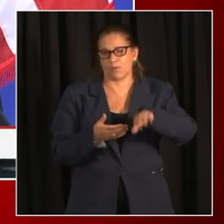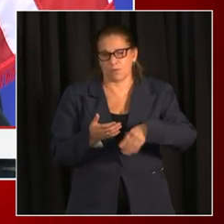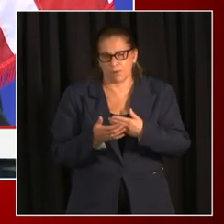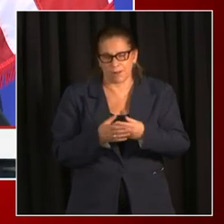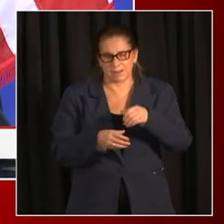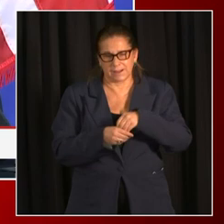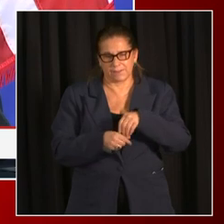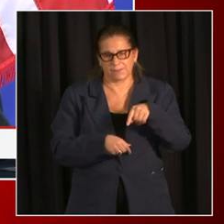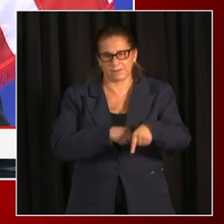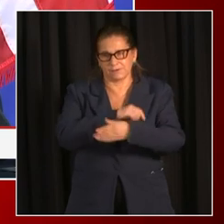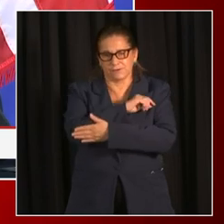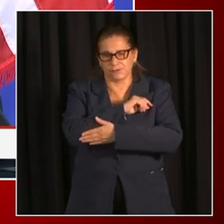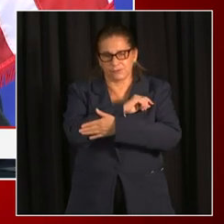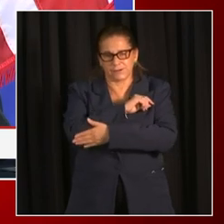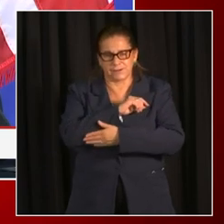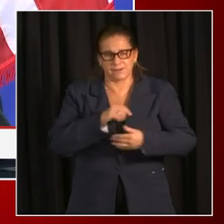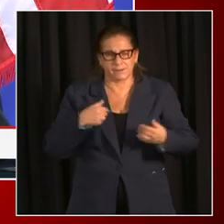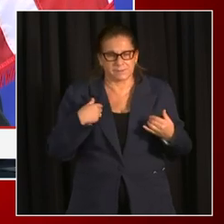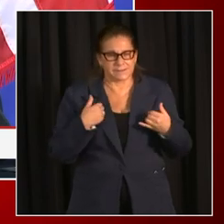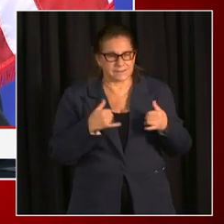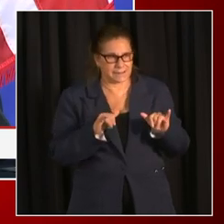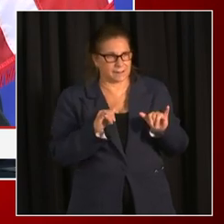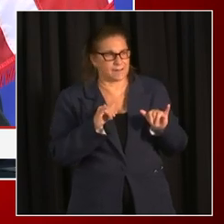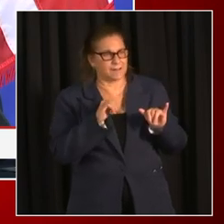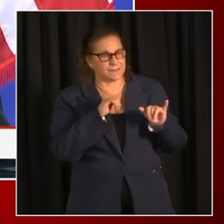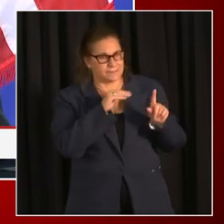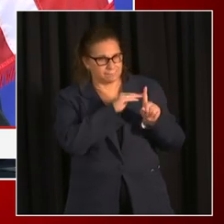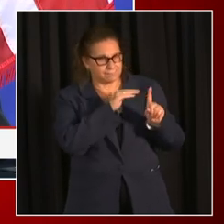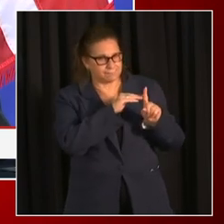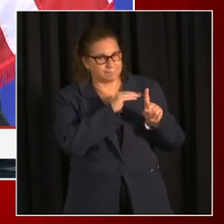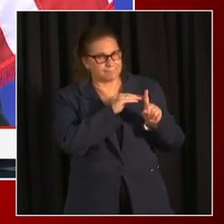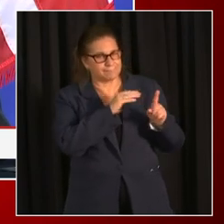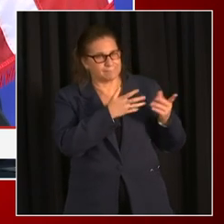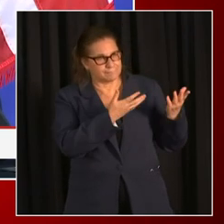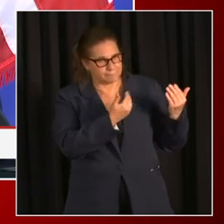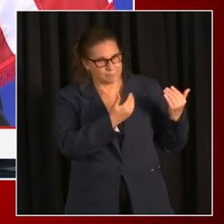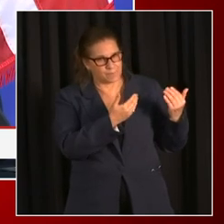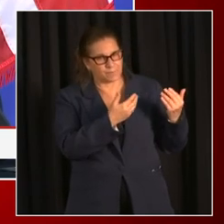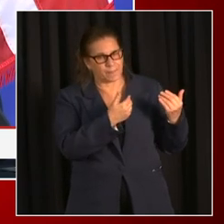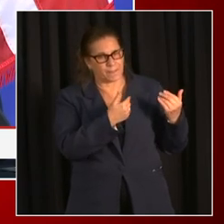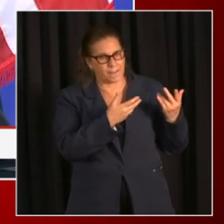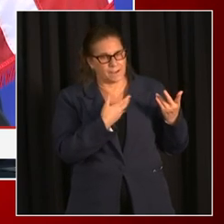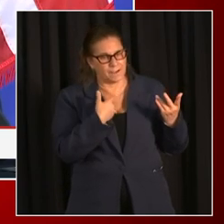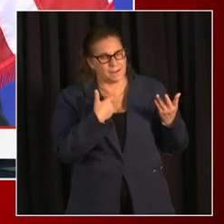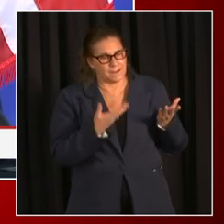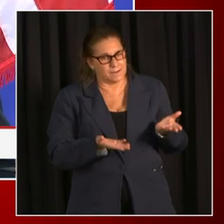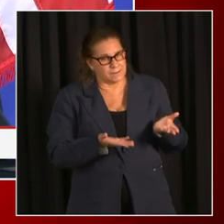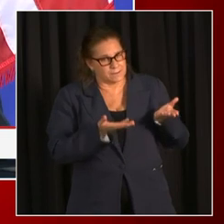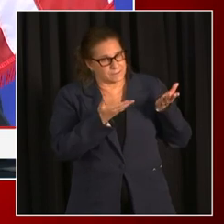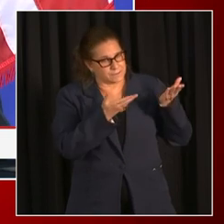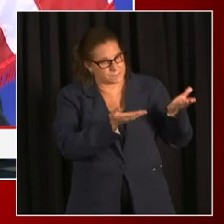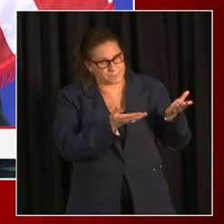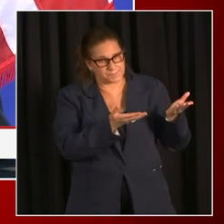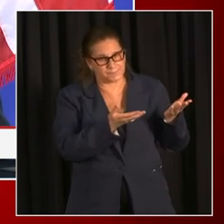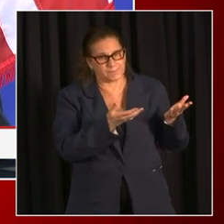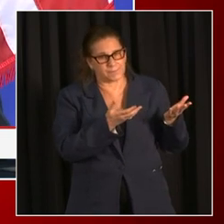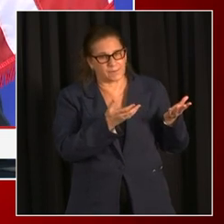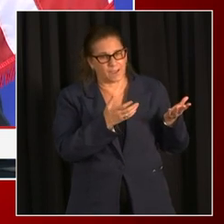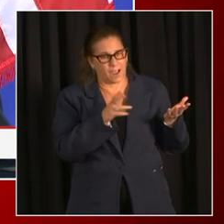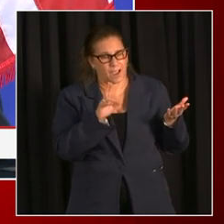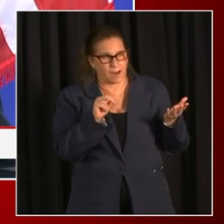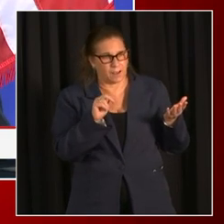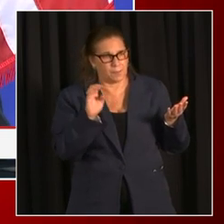we continue to call on the House and the Senate to move a bill that will provide